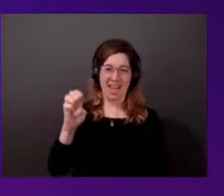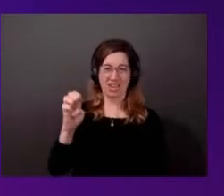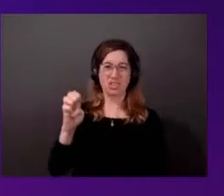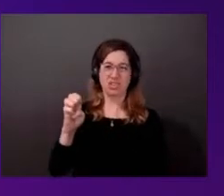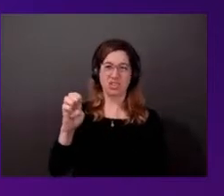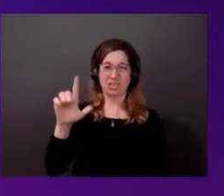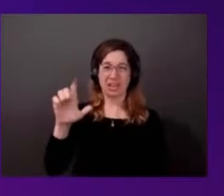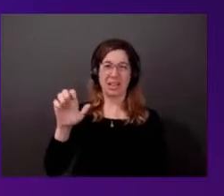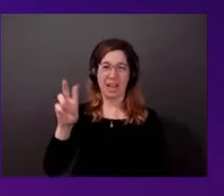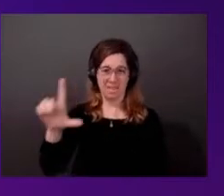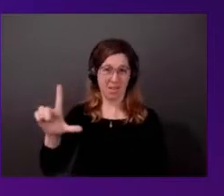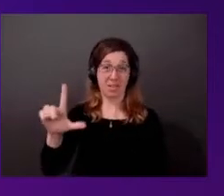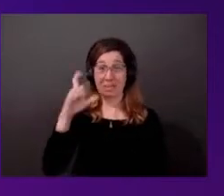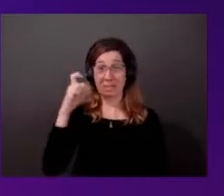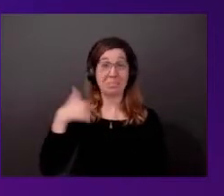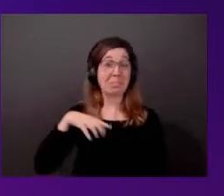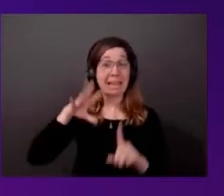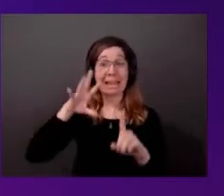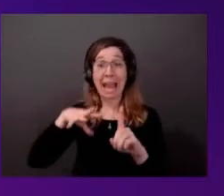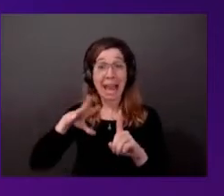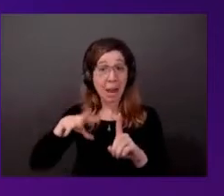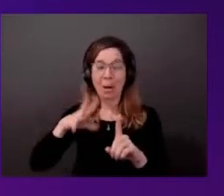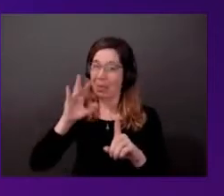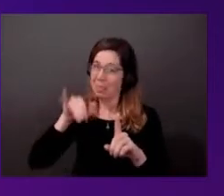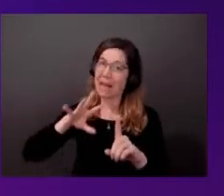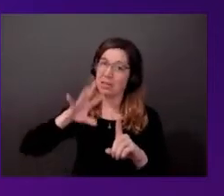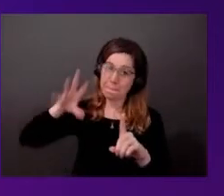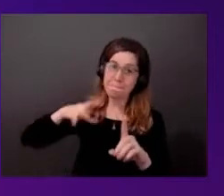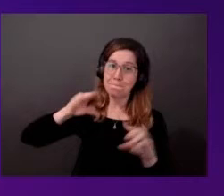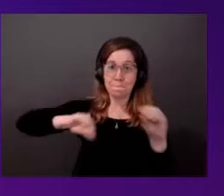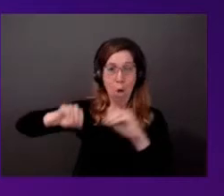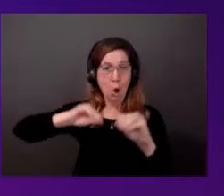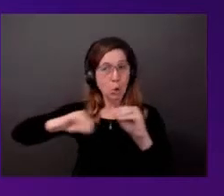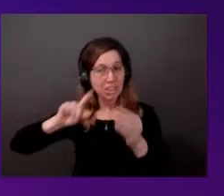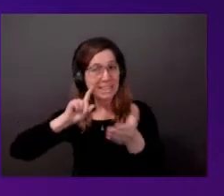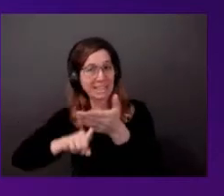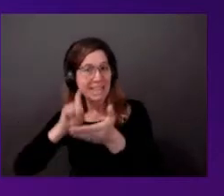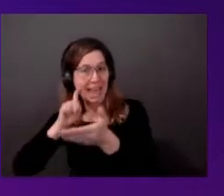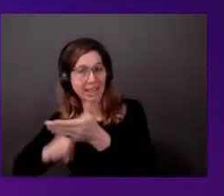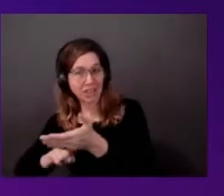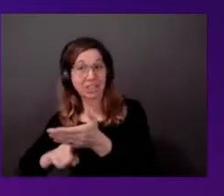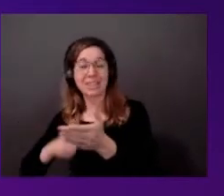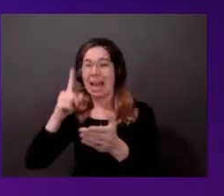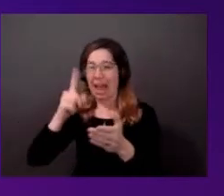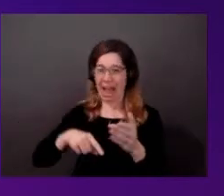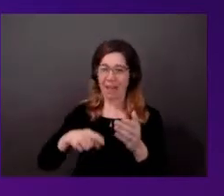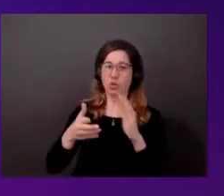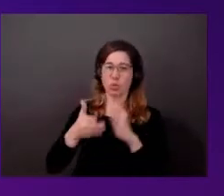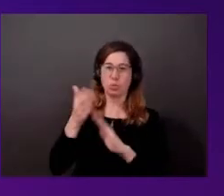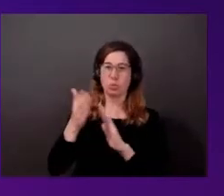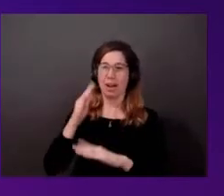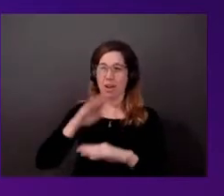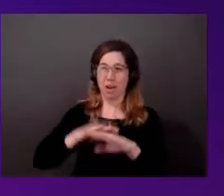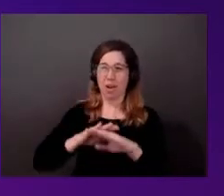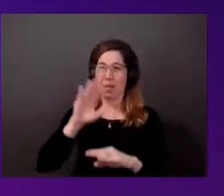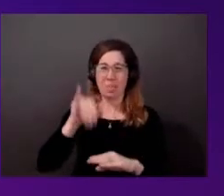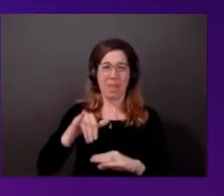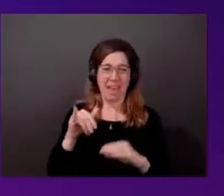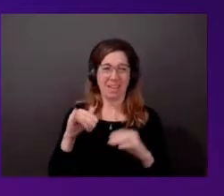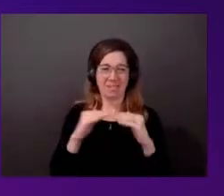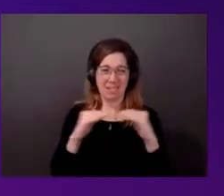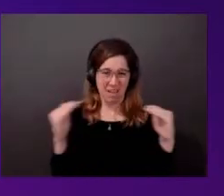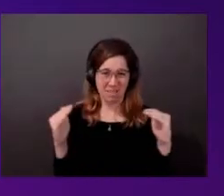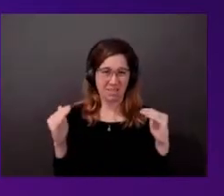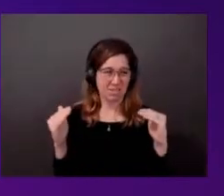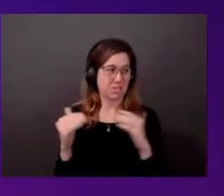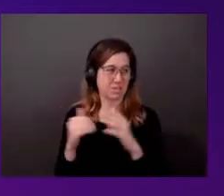doing cameras, and cameras needs motion detection, and motion detection has to run on the edge level actually. So edge is a key focus